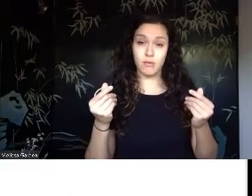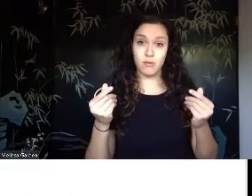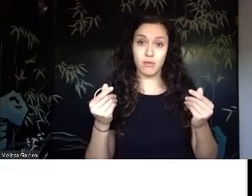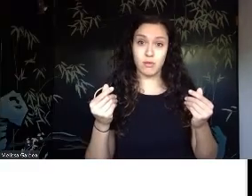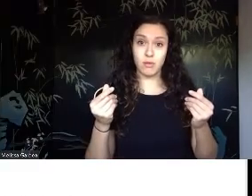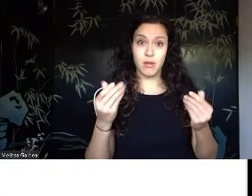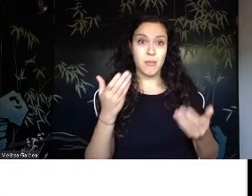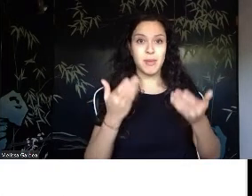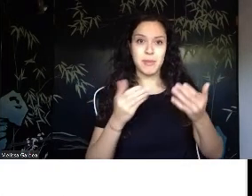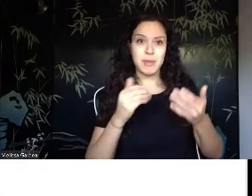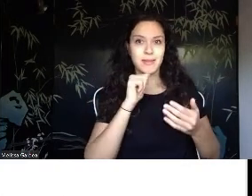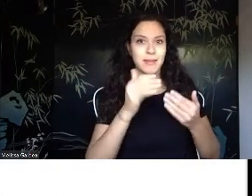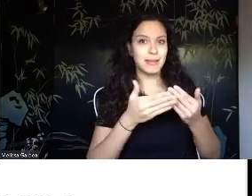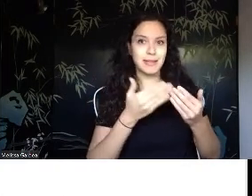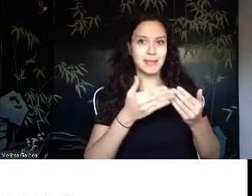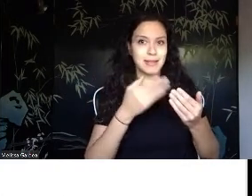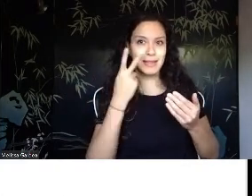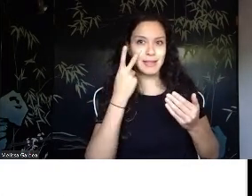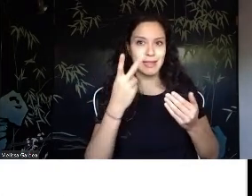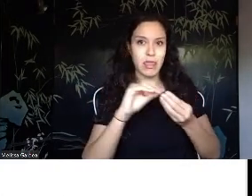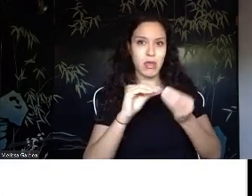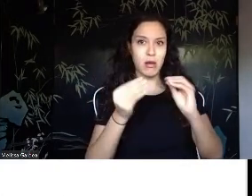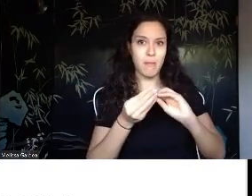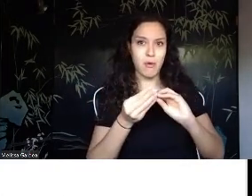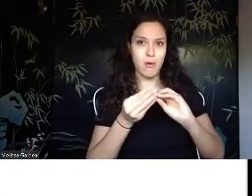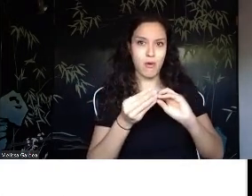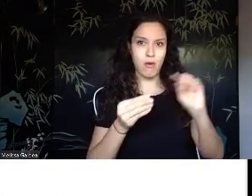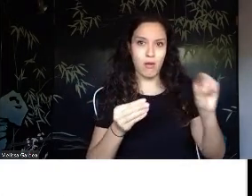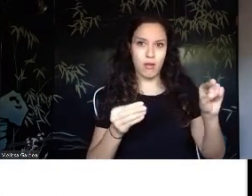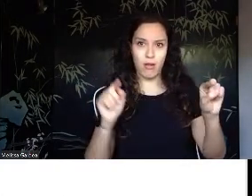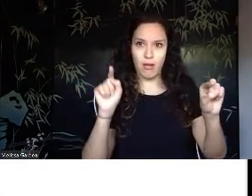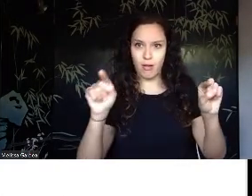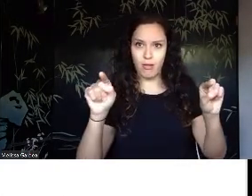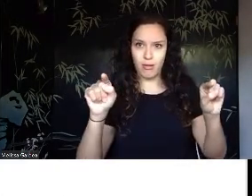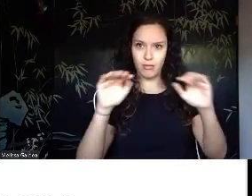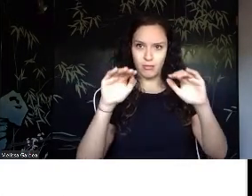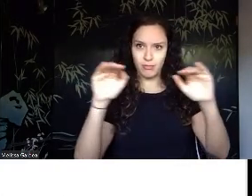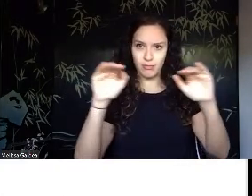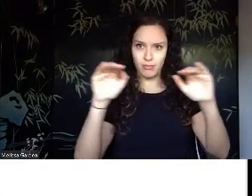All right, so when you're solving these, it won't always be so easy to see the number